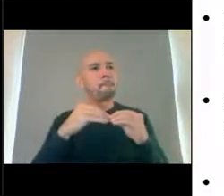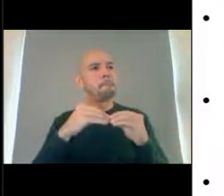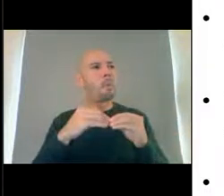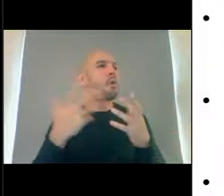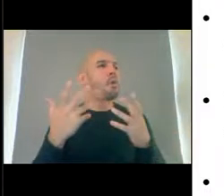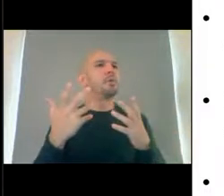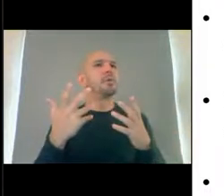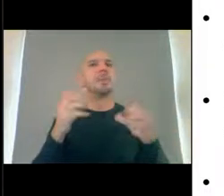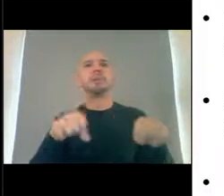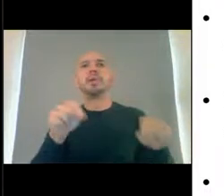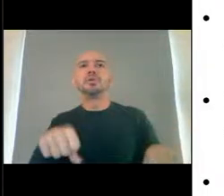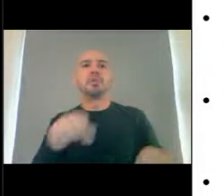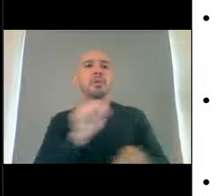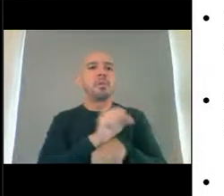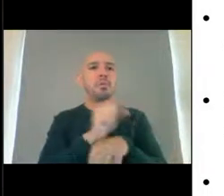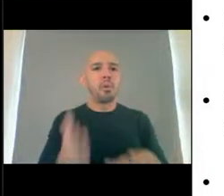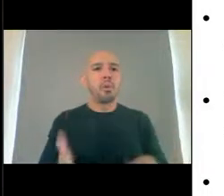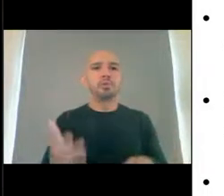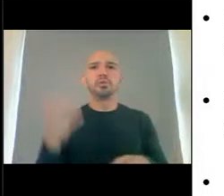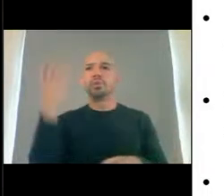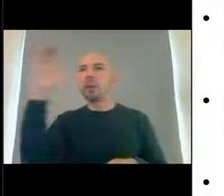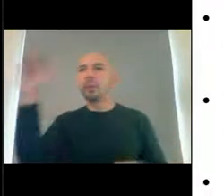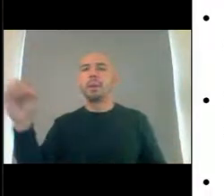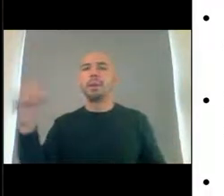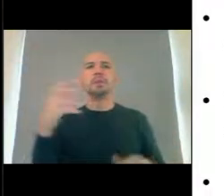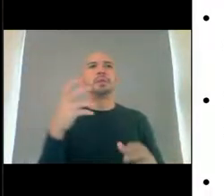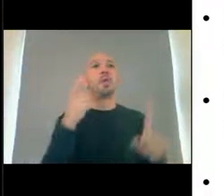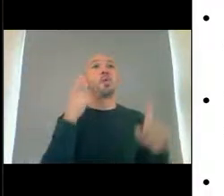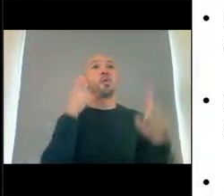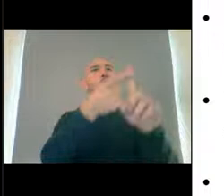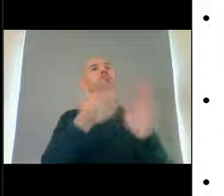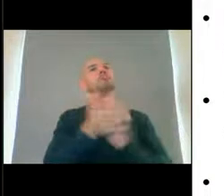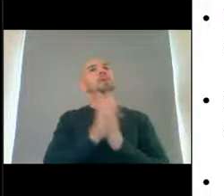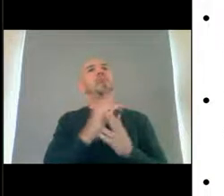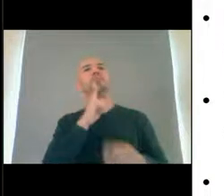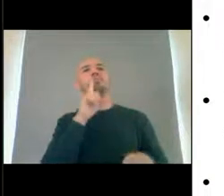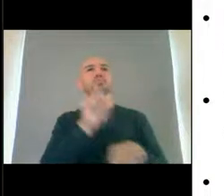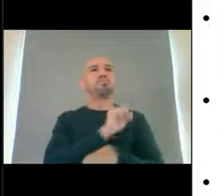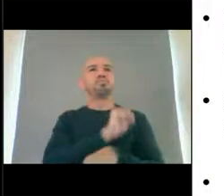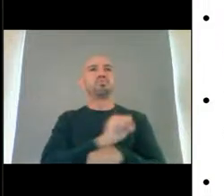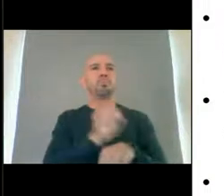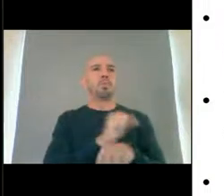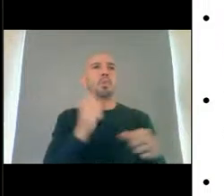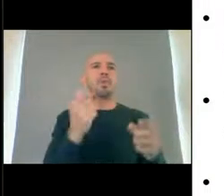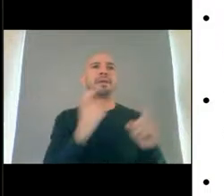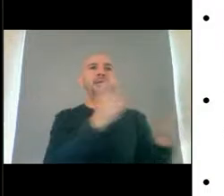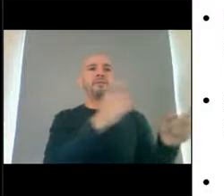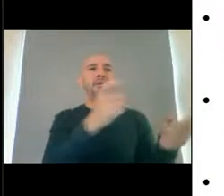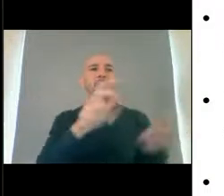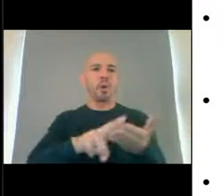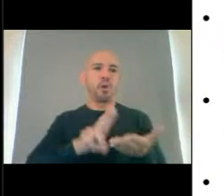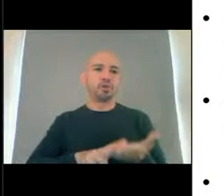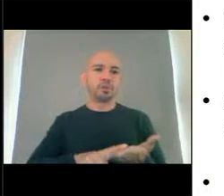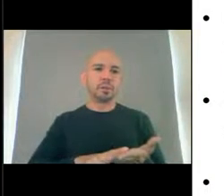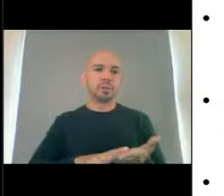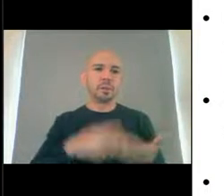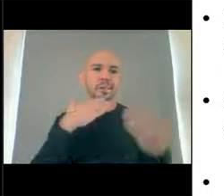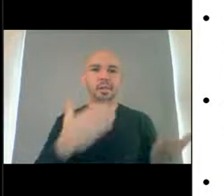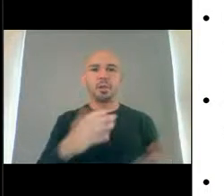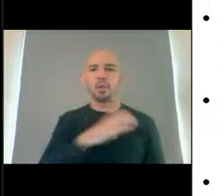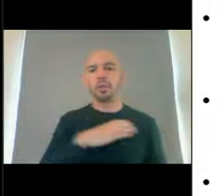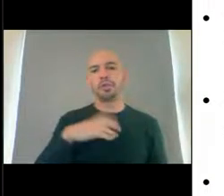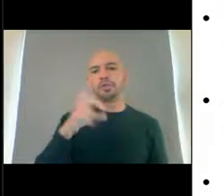that the goals aren't goals their realities in these contracts so yeah thank you commissioner davis and certainly make a note